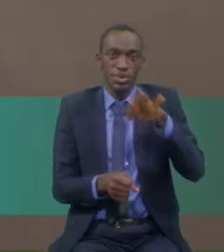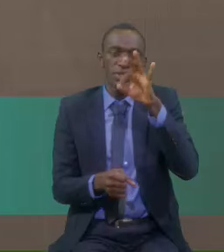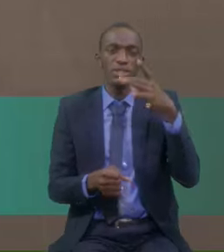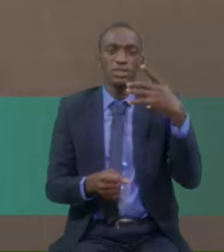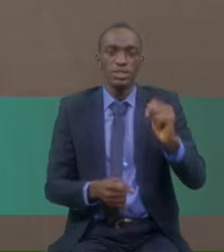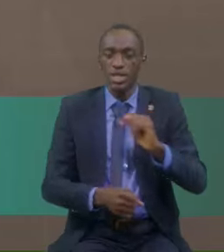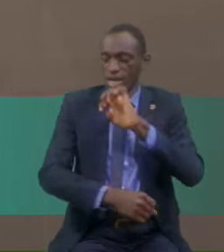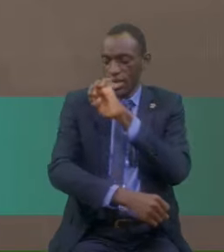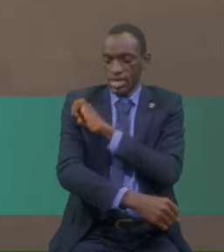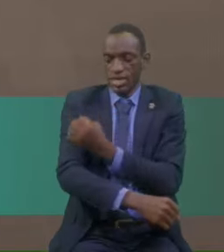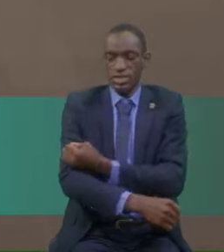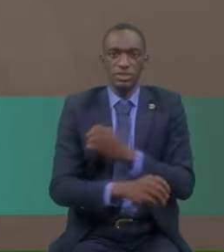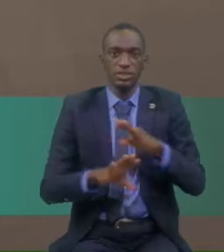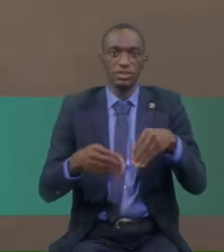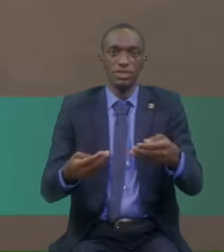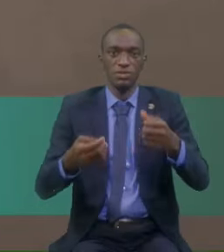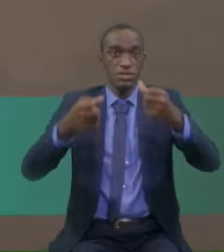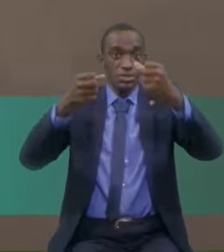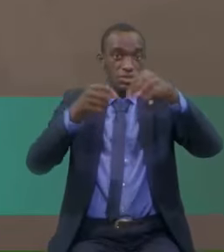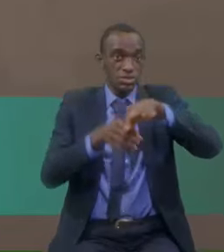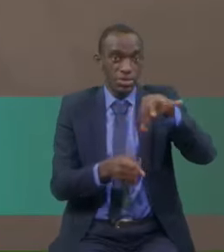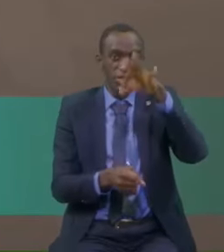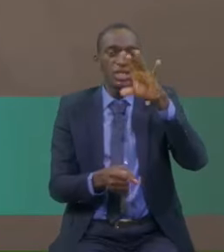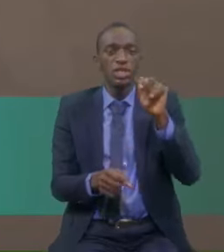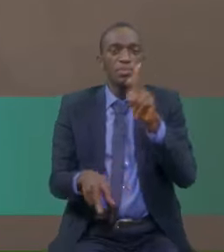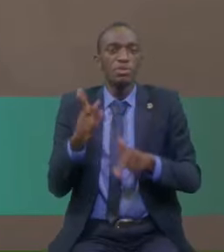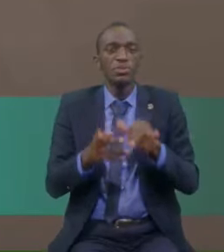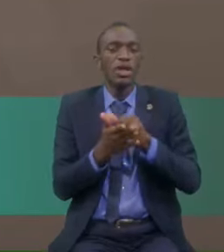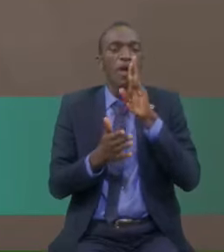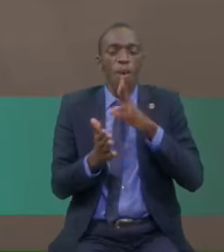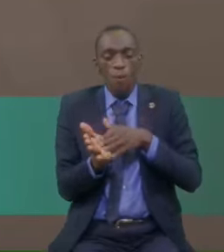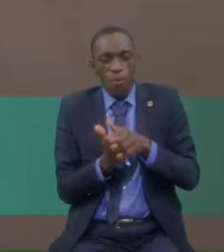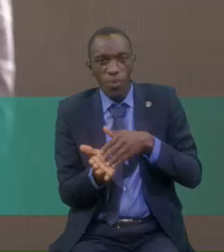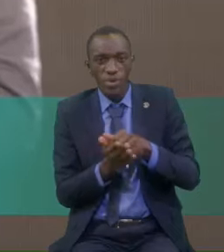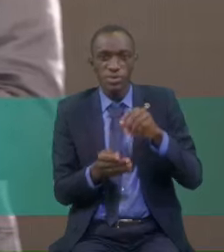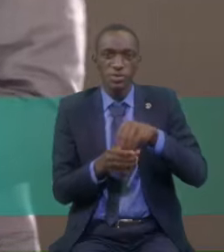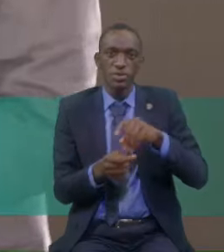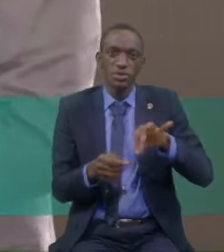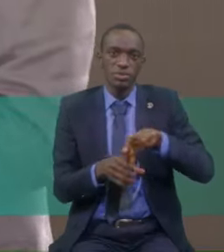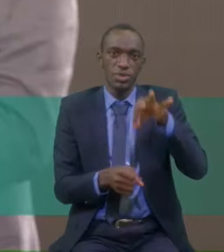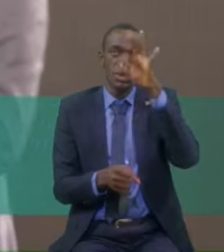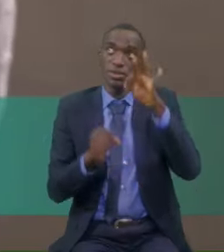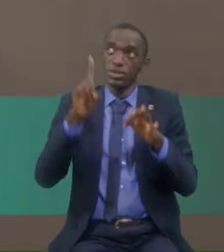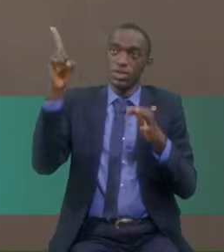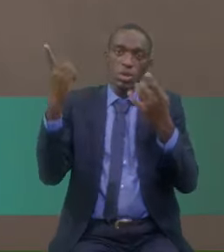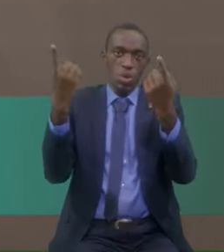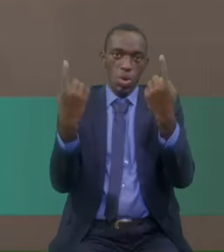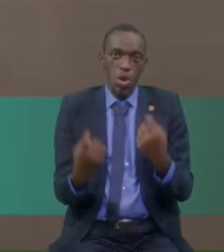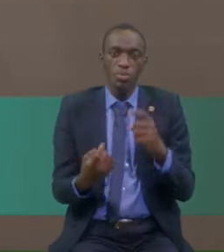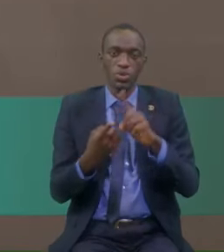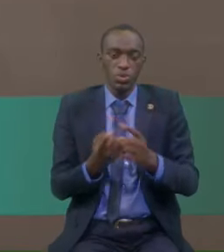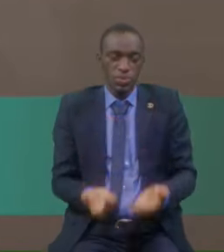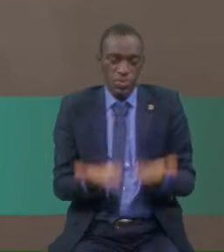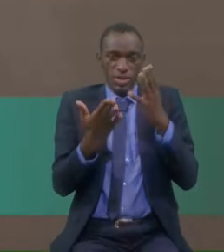The people who are weak is the spirit that comes to raise them up. Acts chapter 1, we're looking